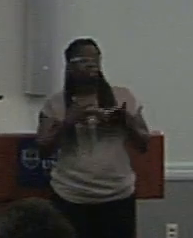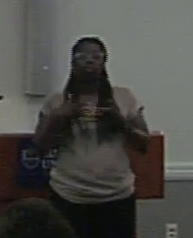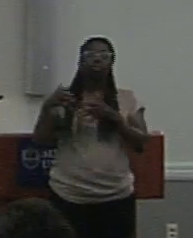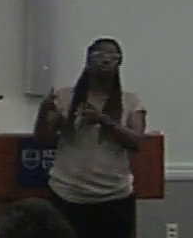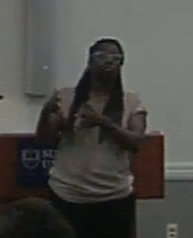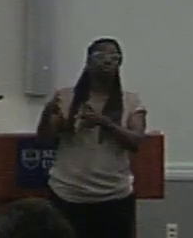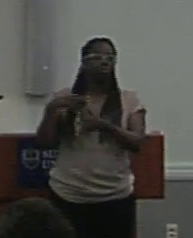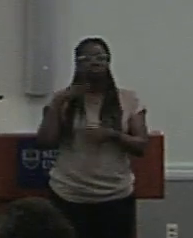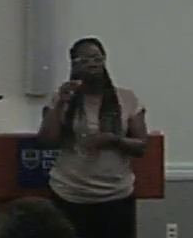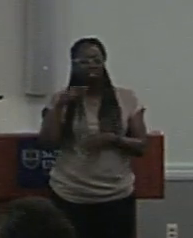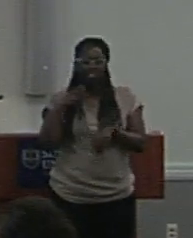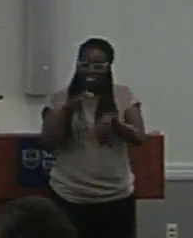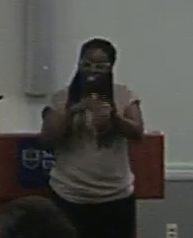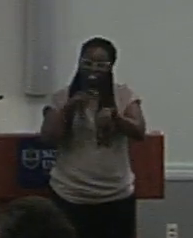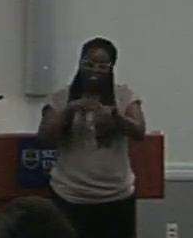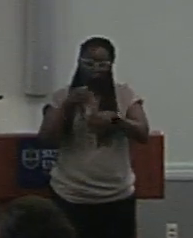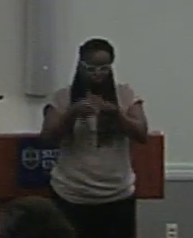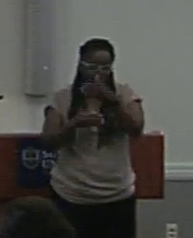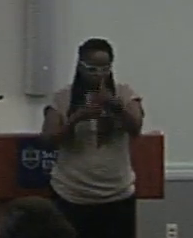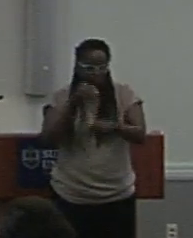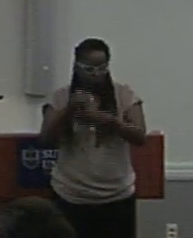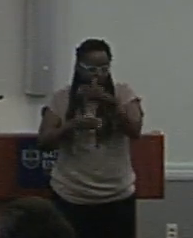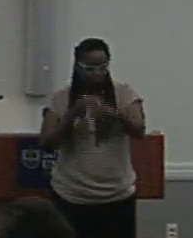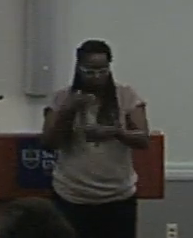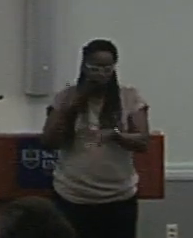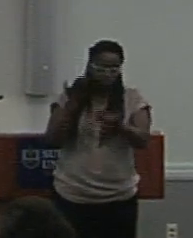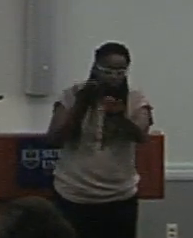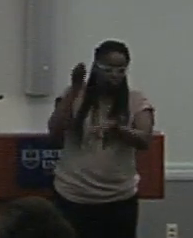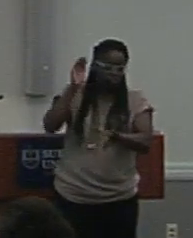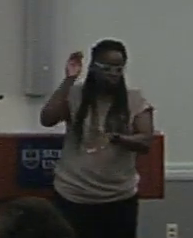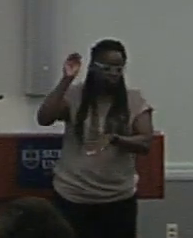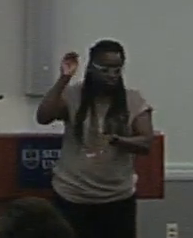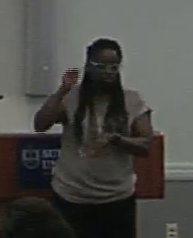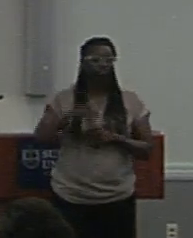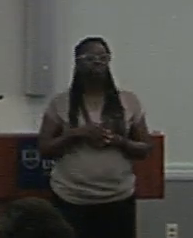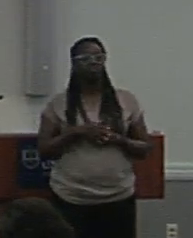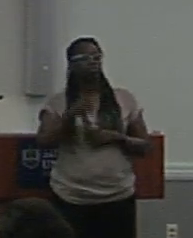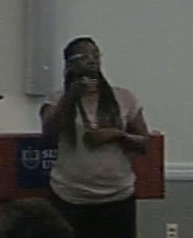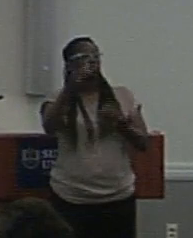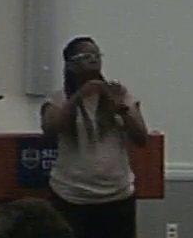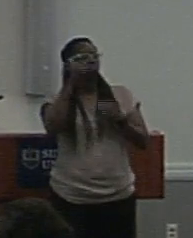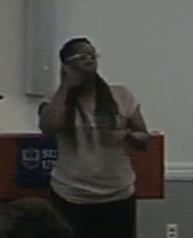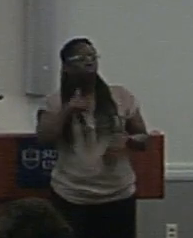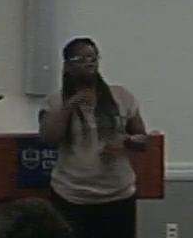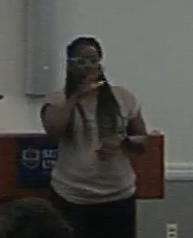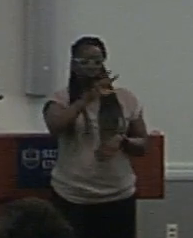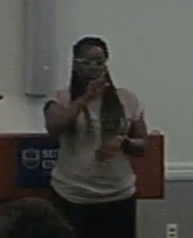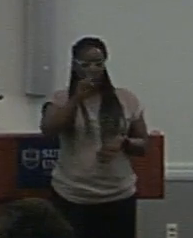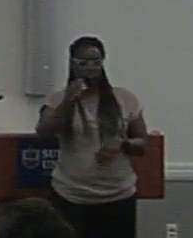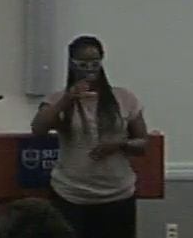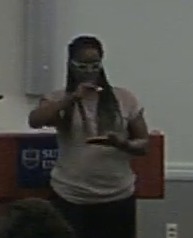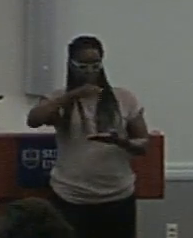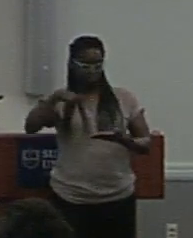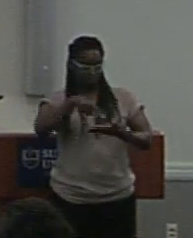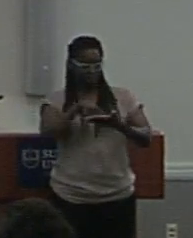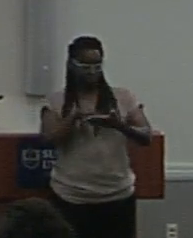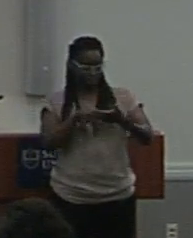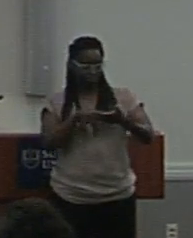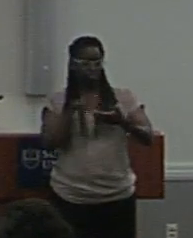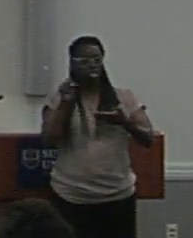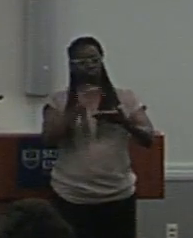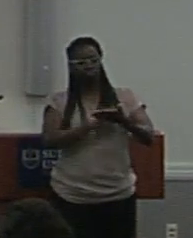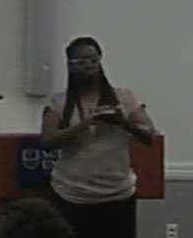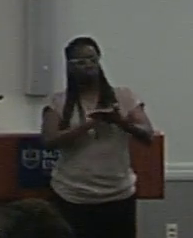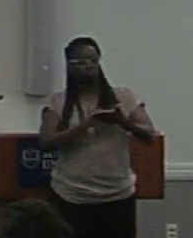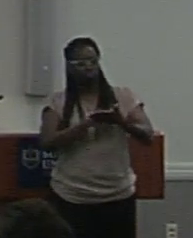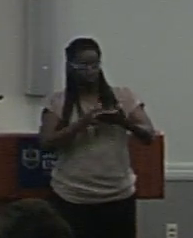people to call 311 or do the app so that they can report it, because then you get a ticket and you can check in on the system to see where